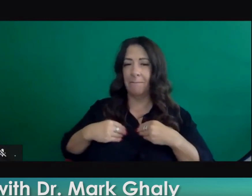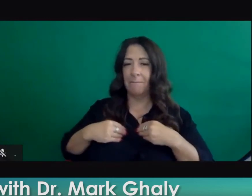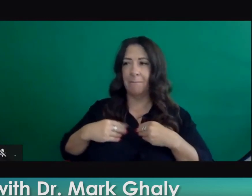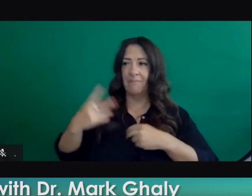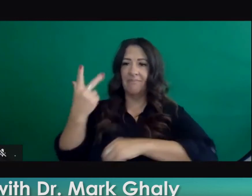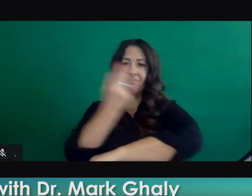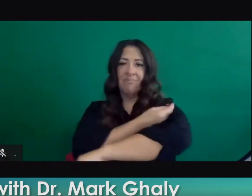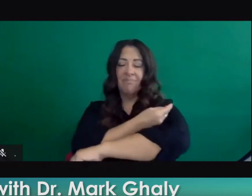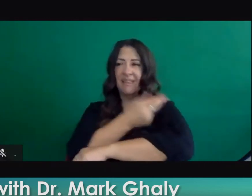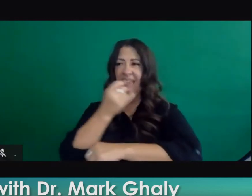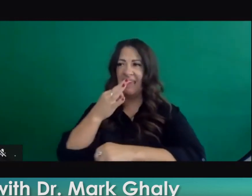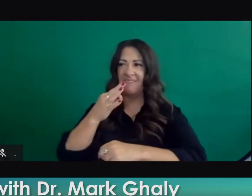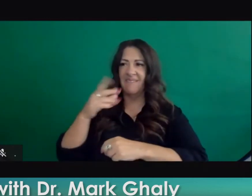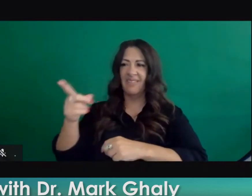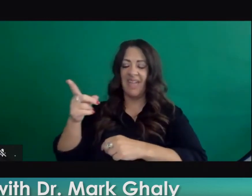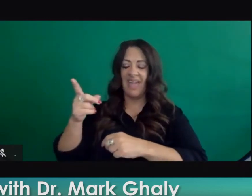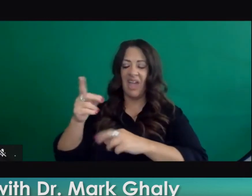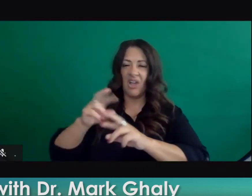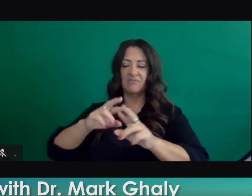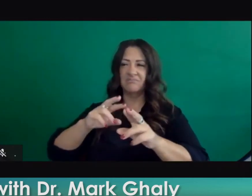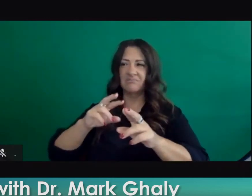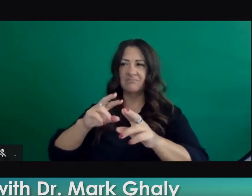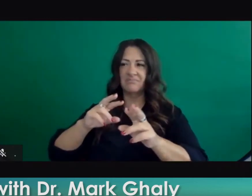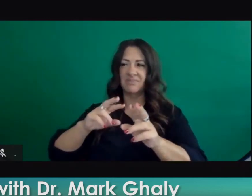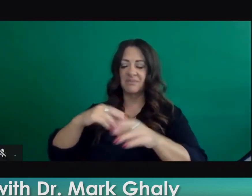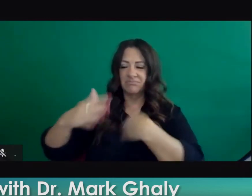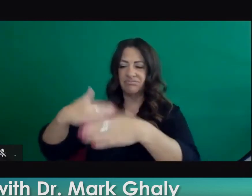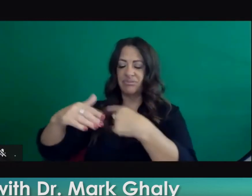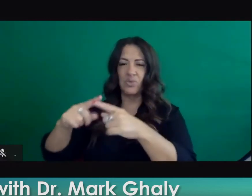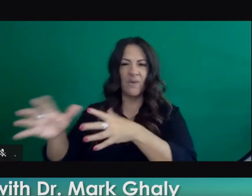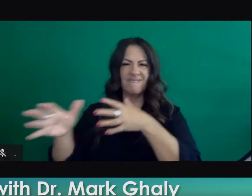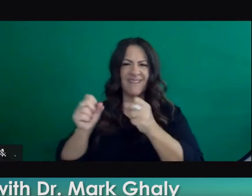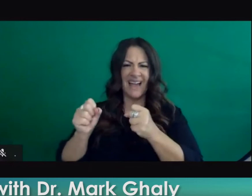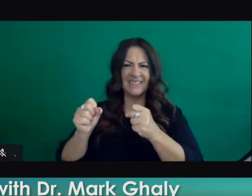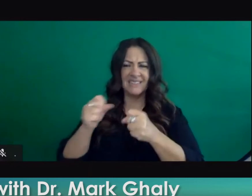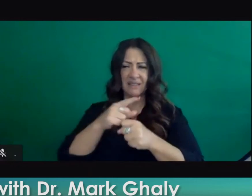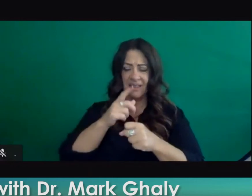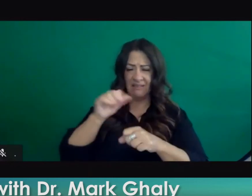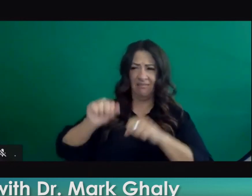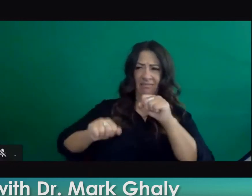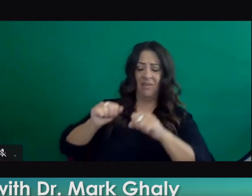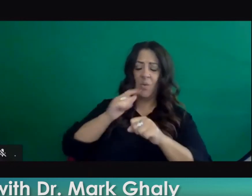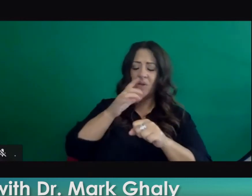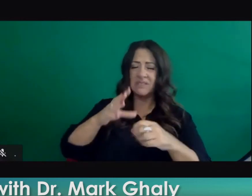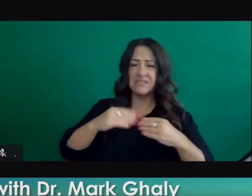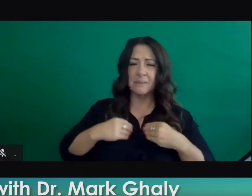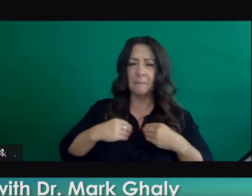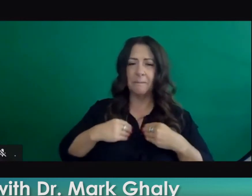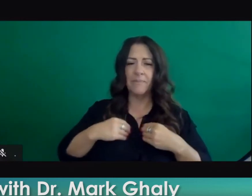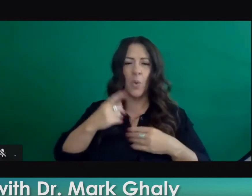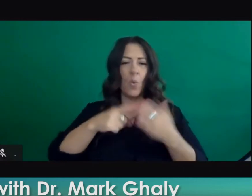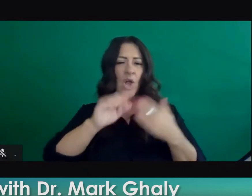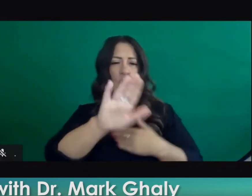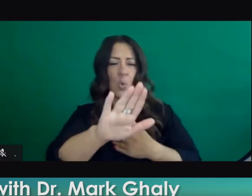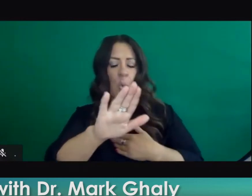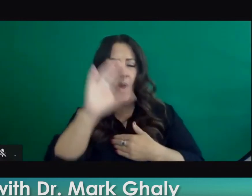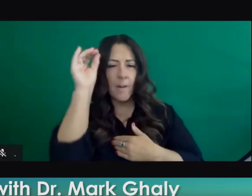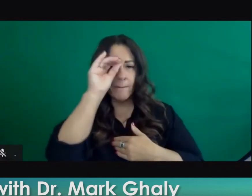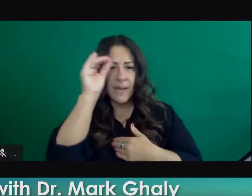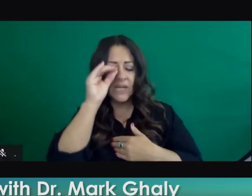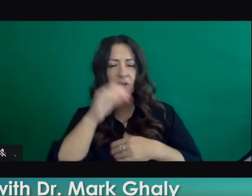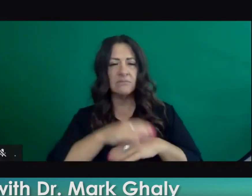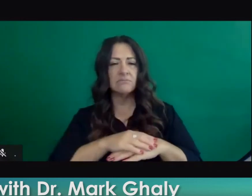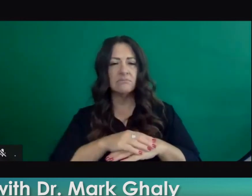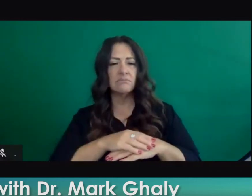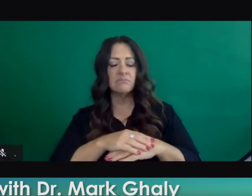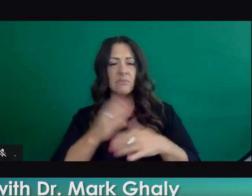rolled out too quickly. With your position and your peers and colleagues in the rest of these states, where